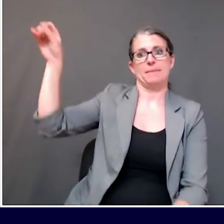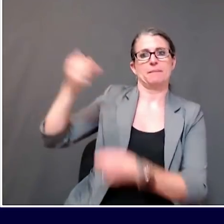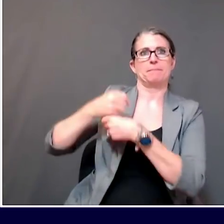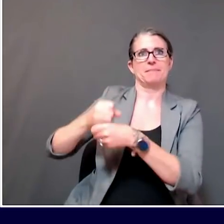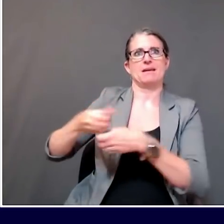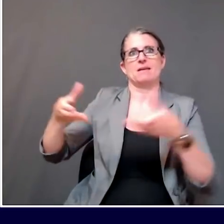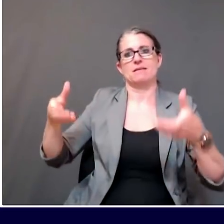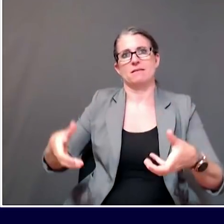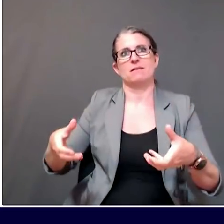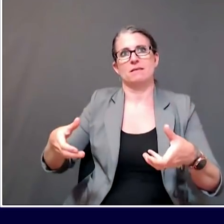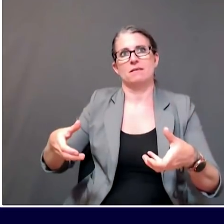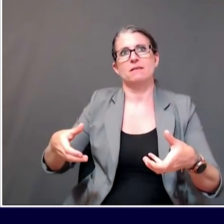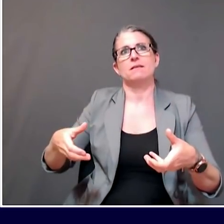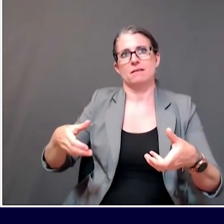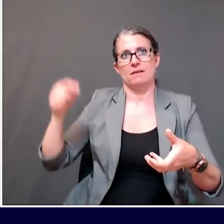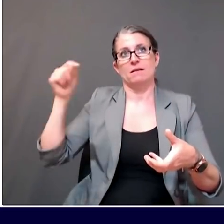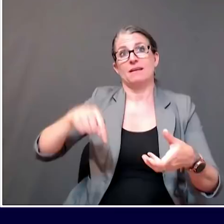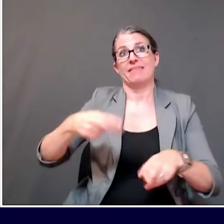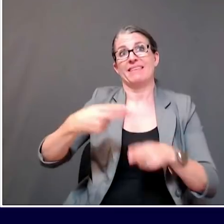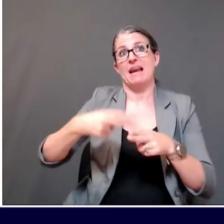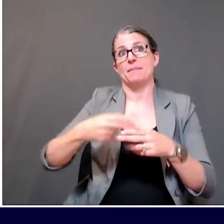Sophia, S-O-F-I-A.